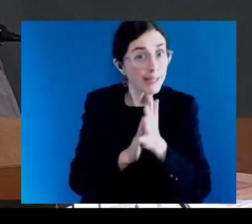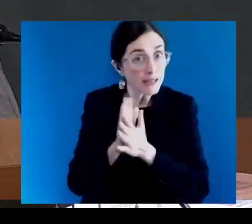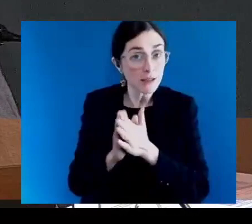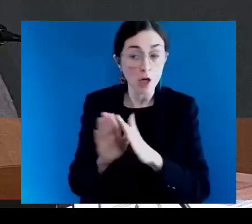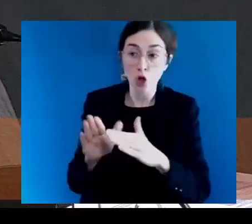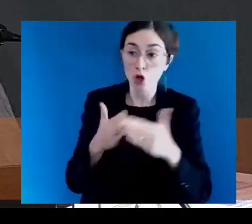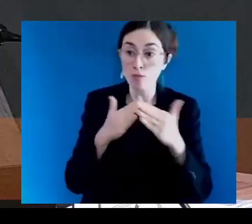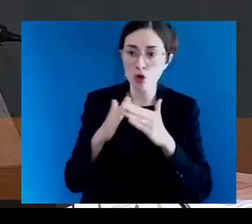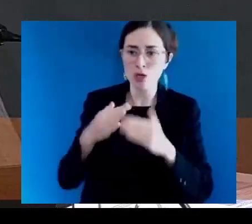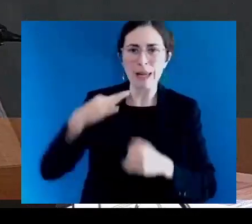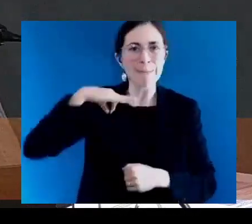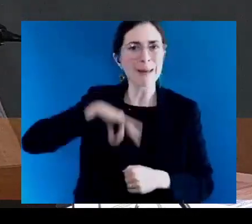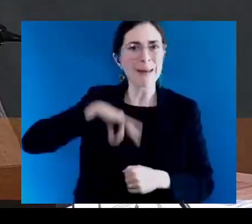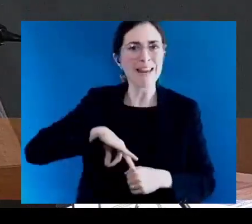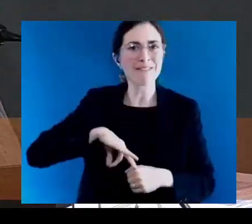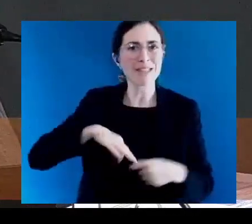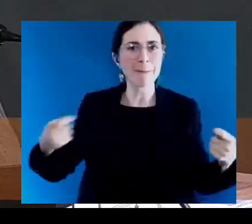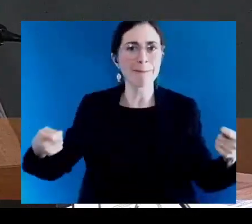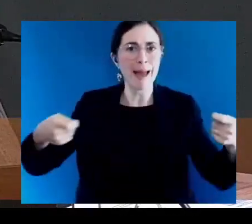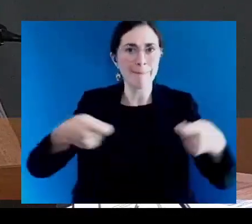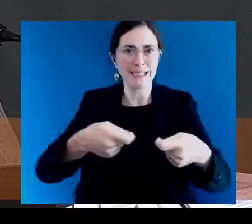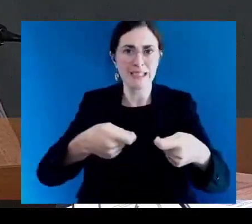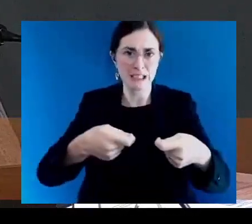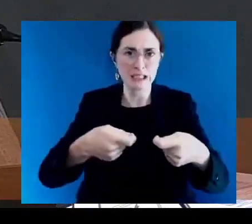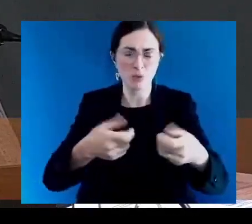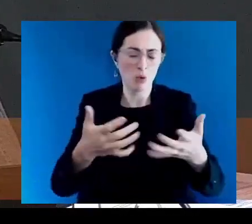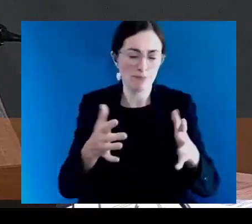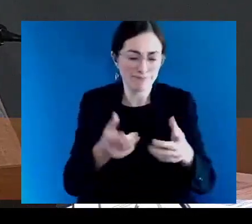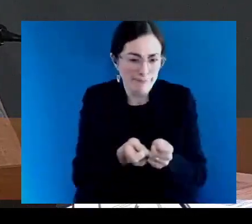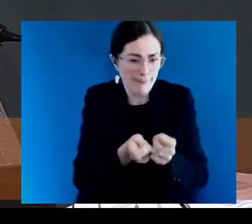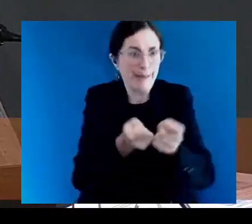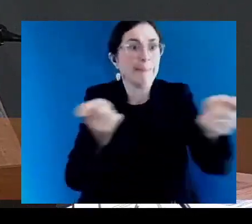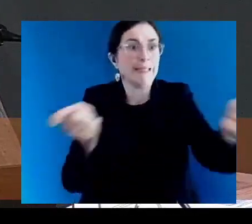were talking about relates to that program that will be